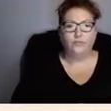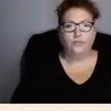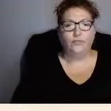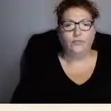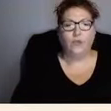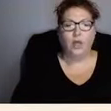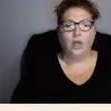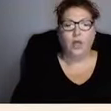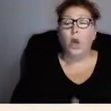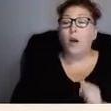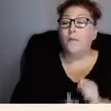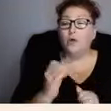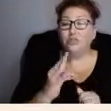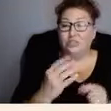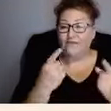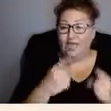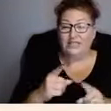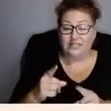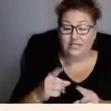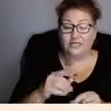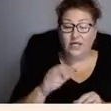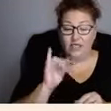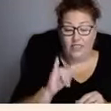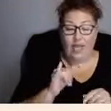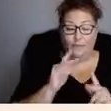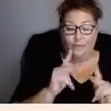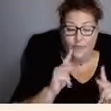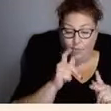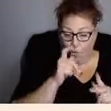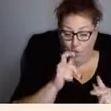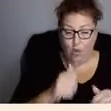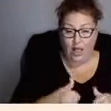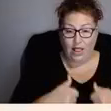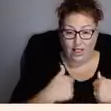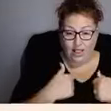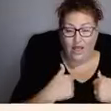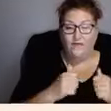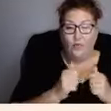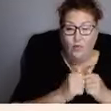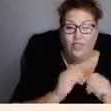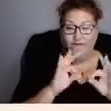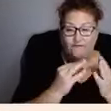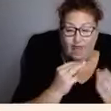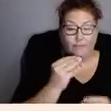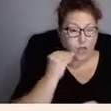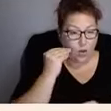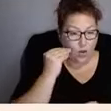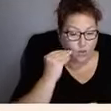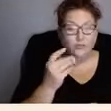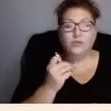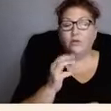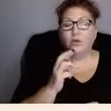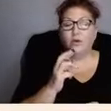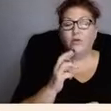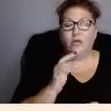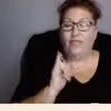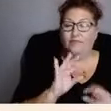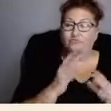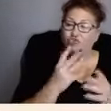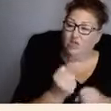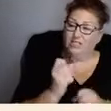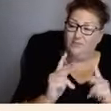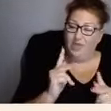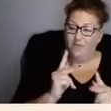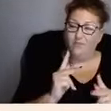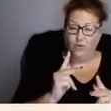Majority of individuals living with disabilities are victimized in their family homes and by members of their family or trusted individuals. I'll repeat